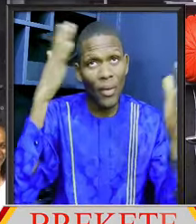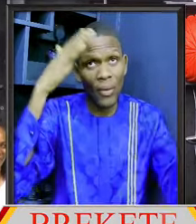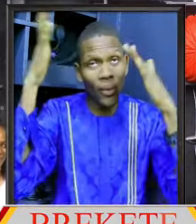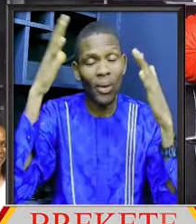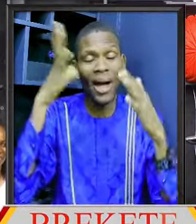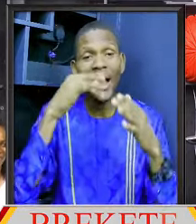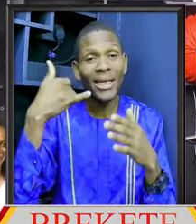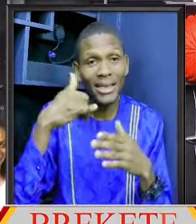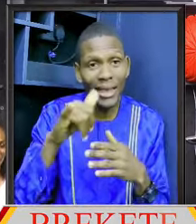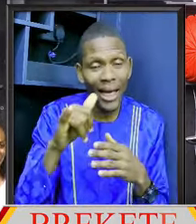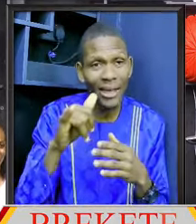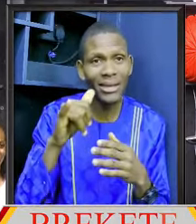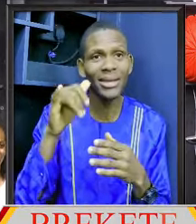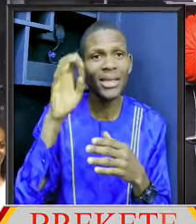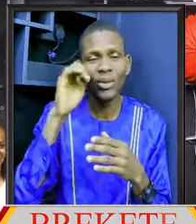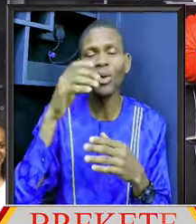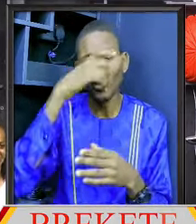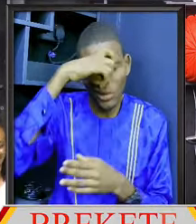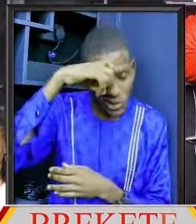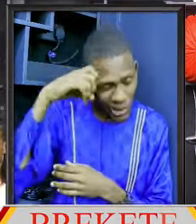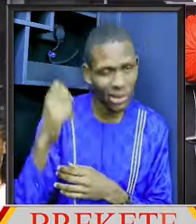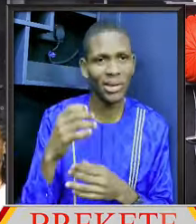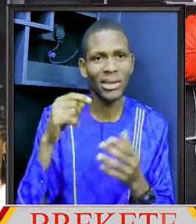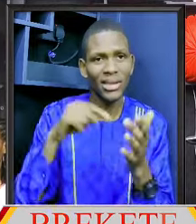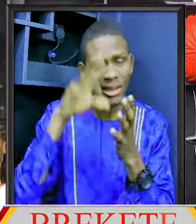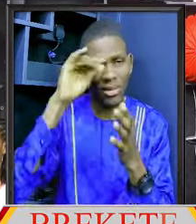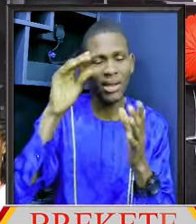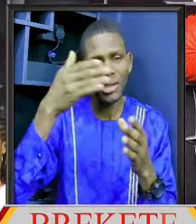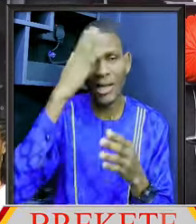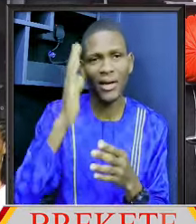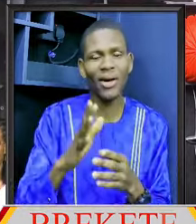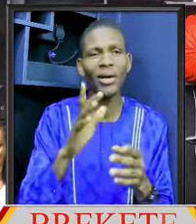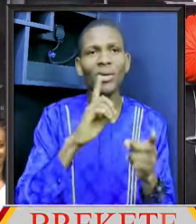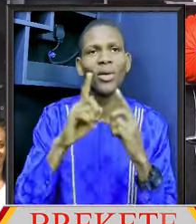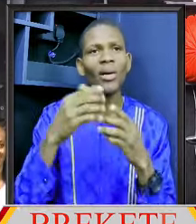This man know the fit talk before. After now make it they talk about temperature.